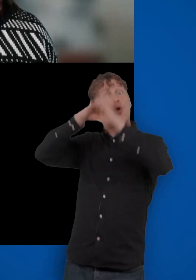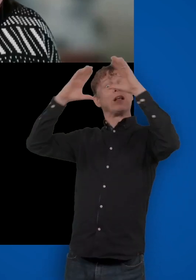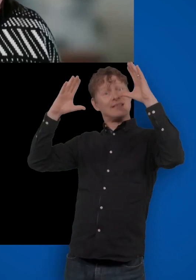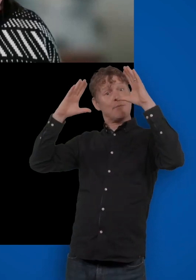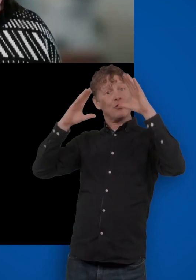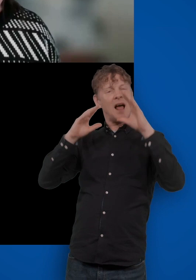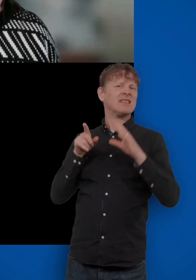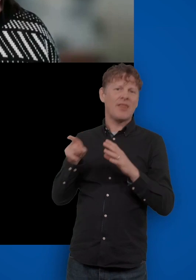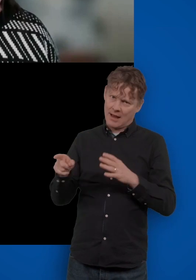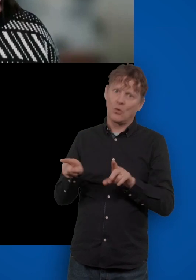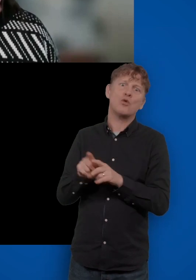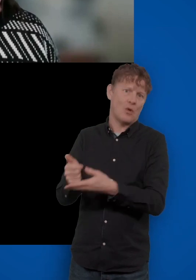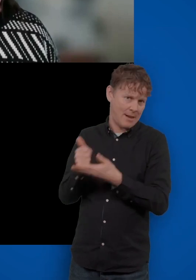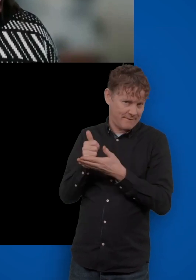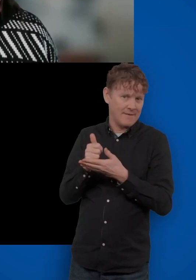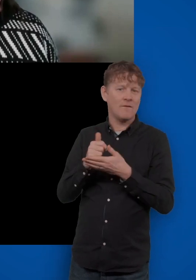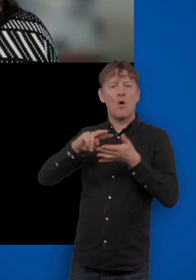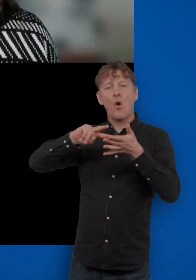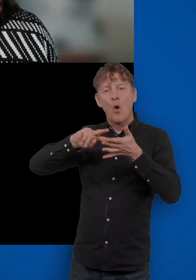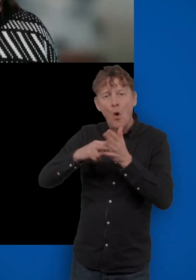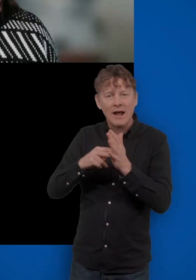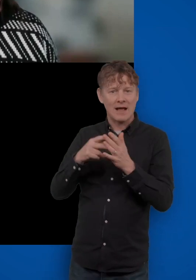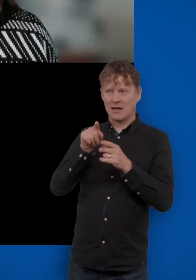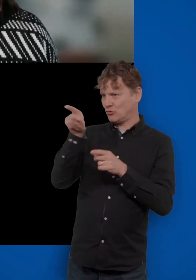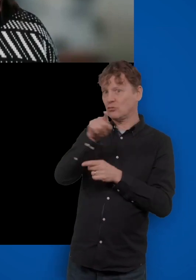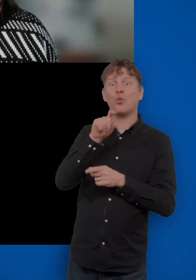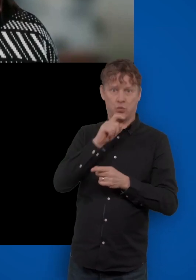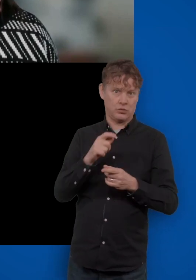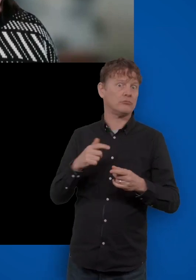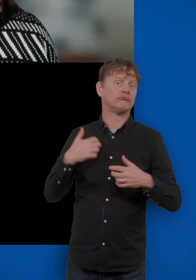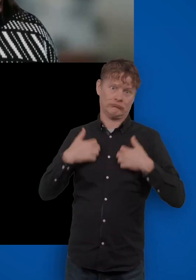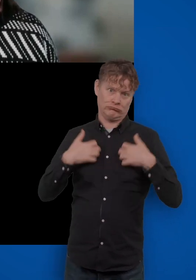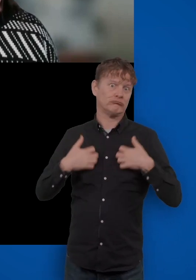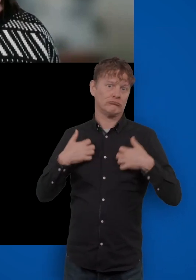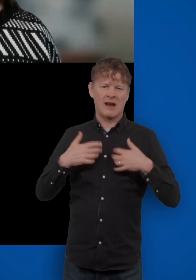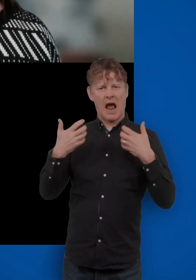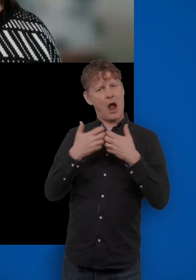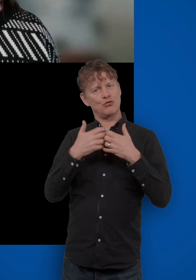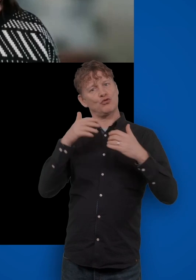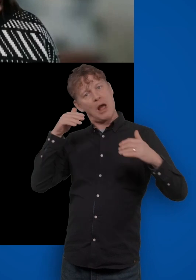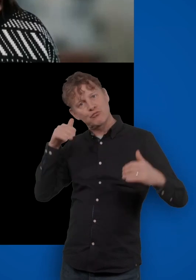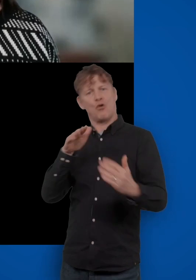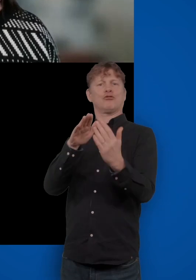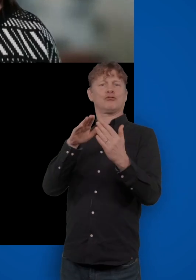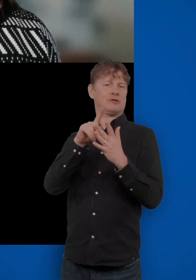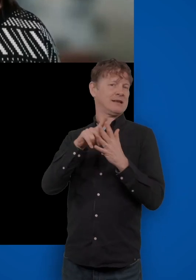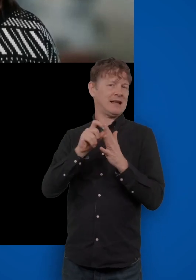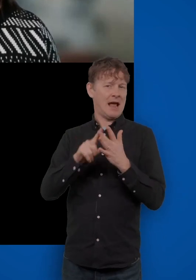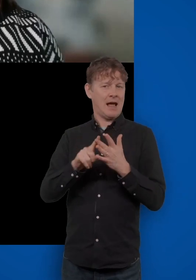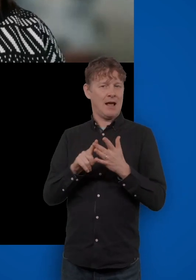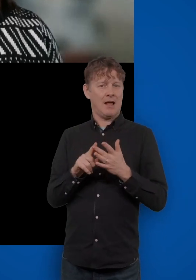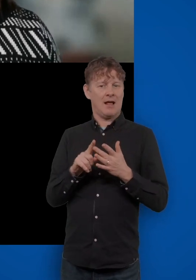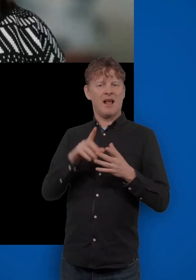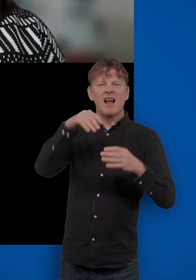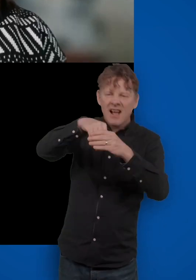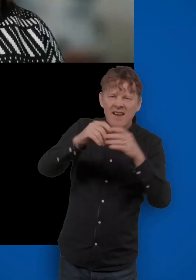this, I can see that being entirely helpful for the organizations that we're working with in terms of how do they approach it, as opposed to, right, what